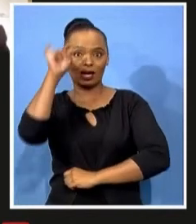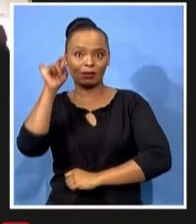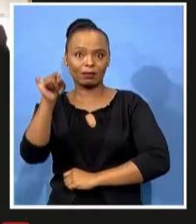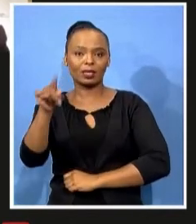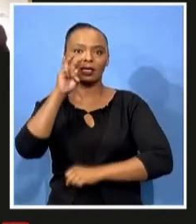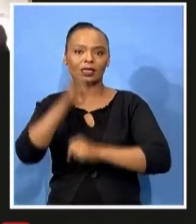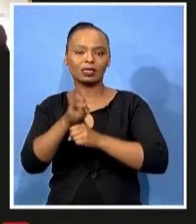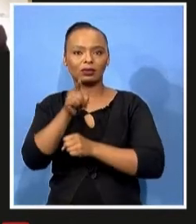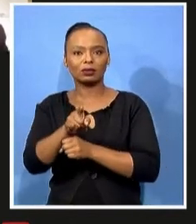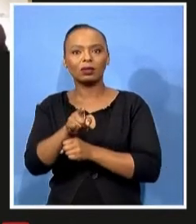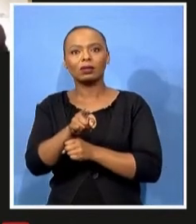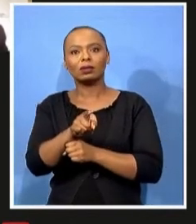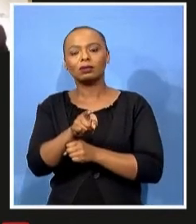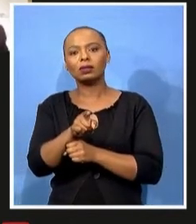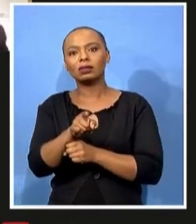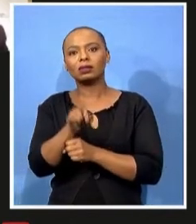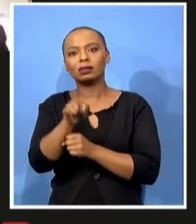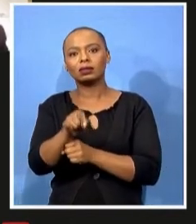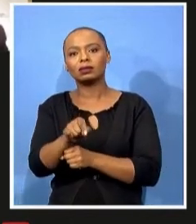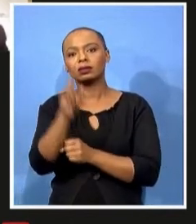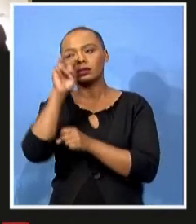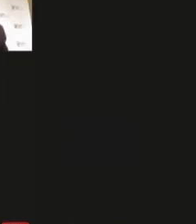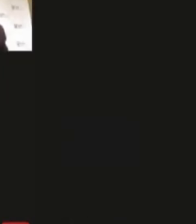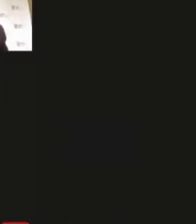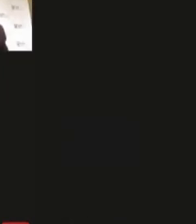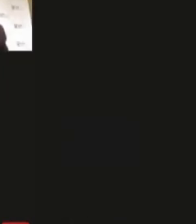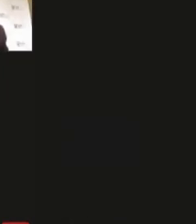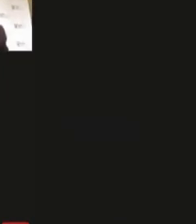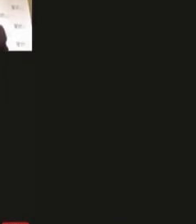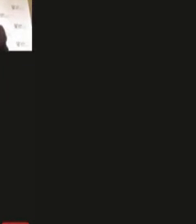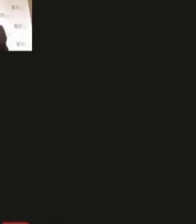a multiple supplier